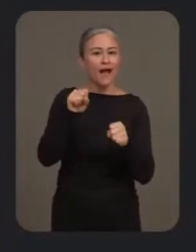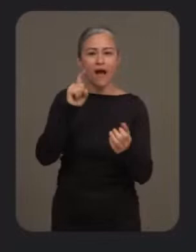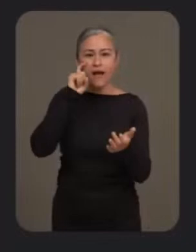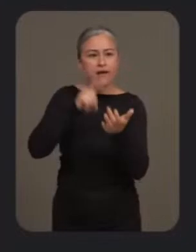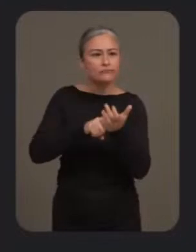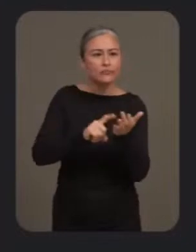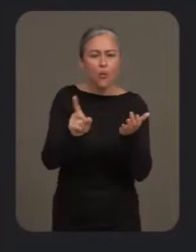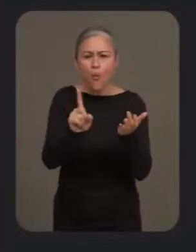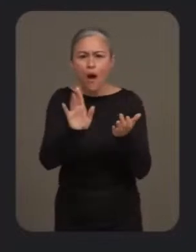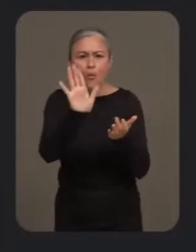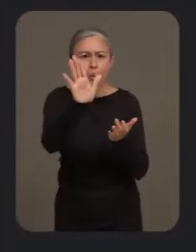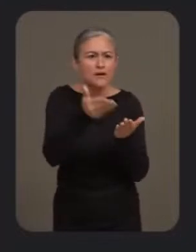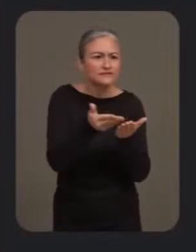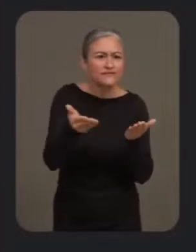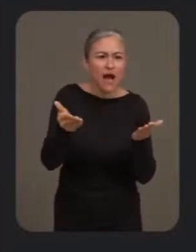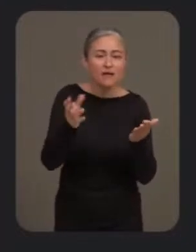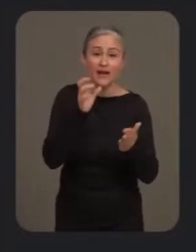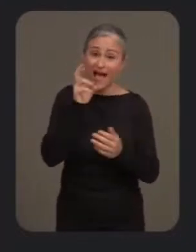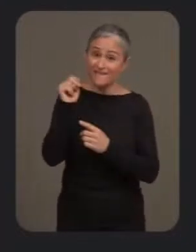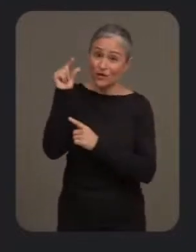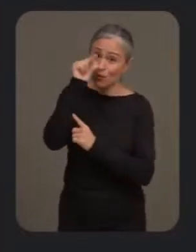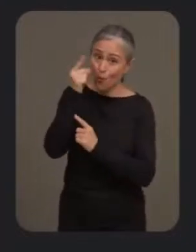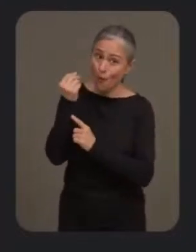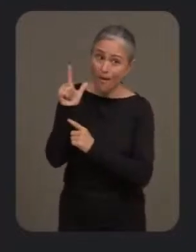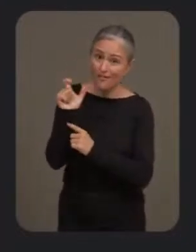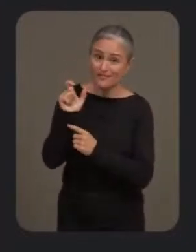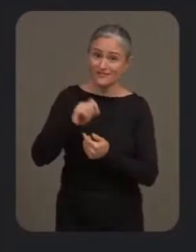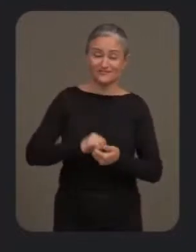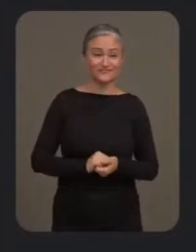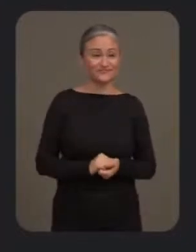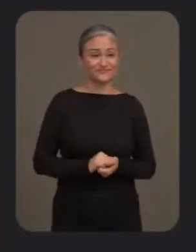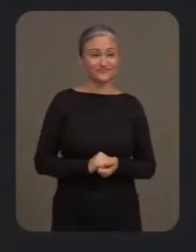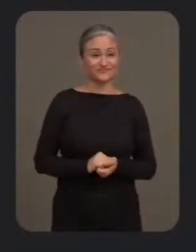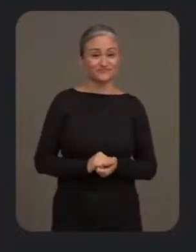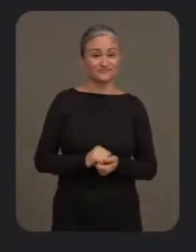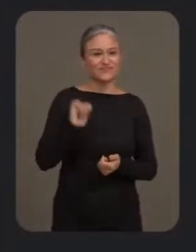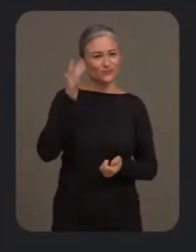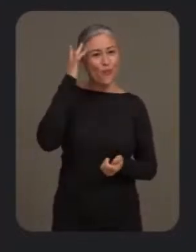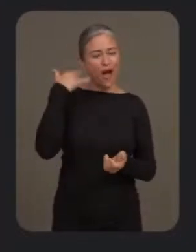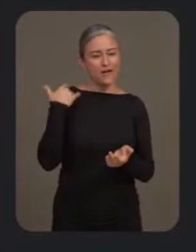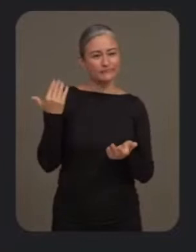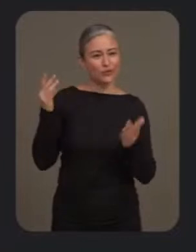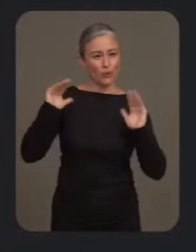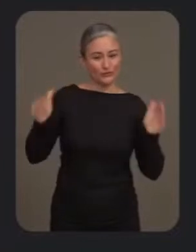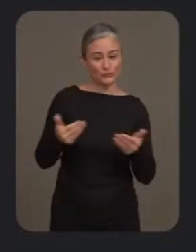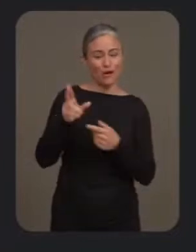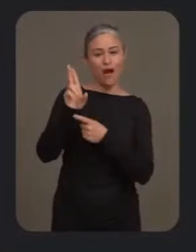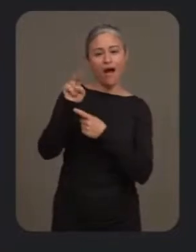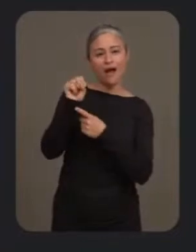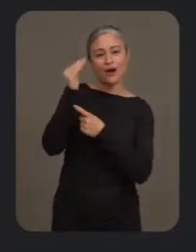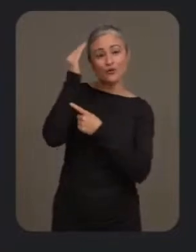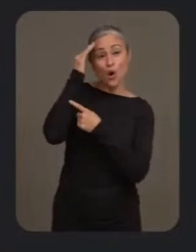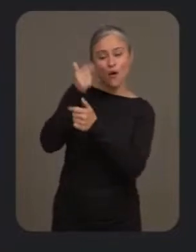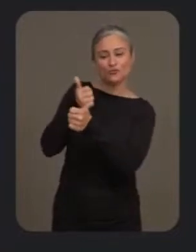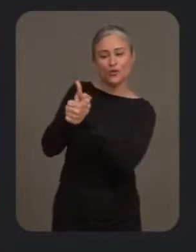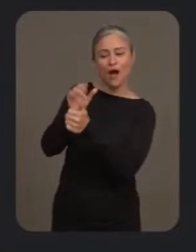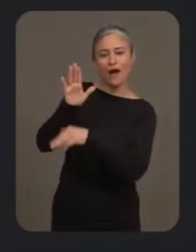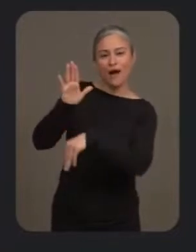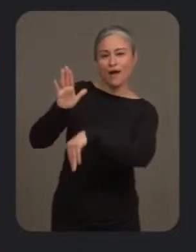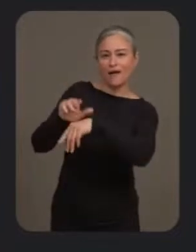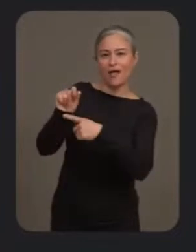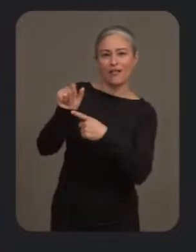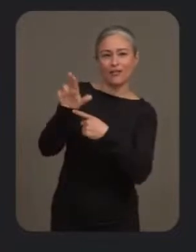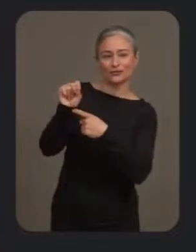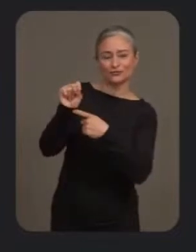where your devices are located, not even Google. This is also why we're introducing unknown tracker